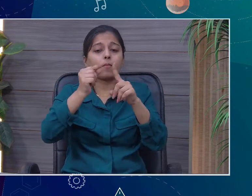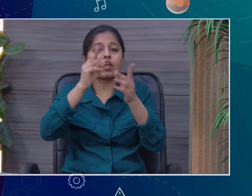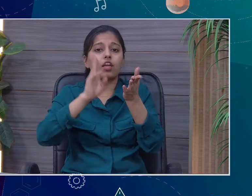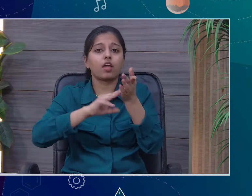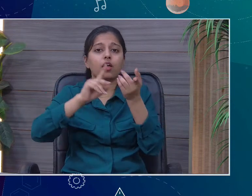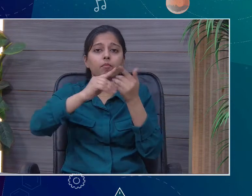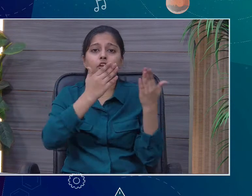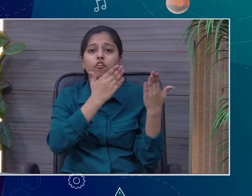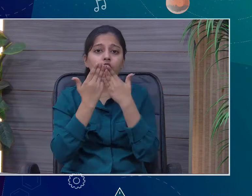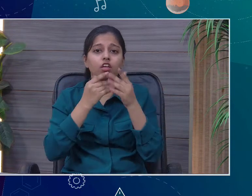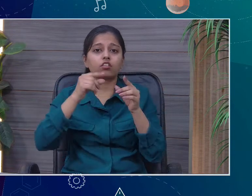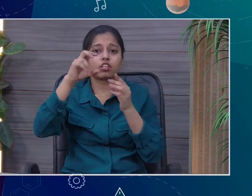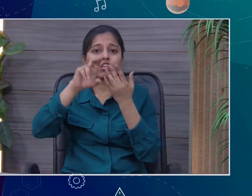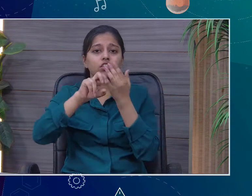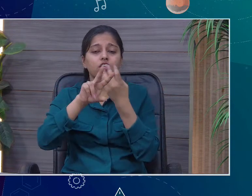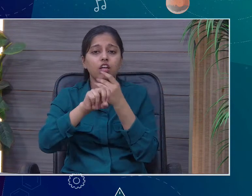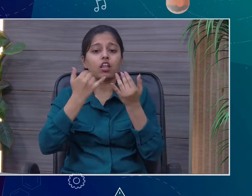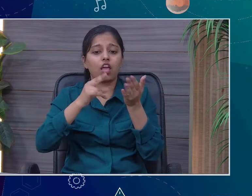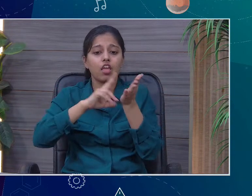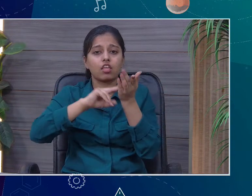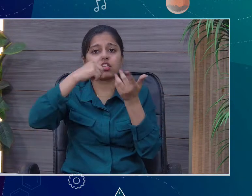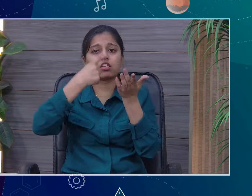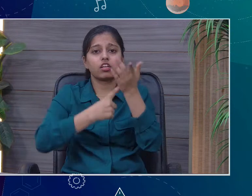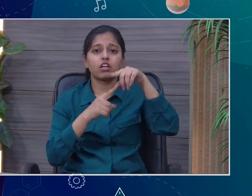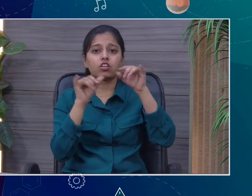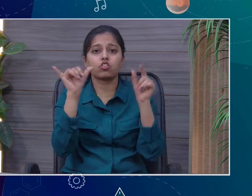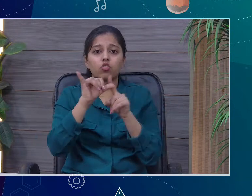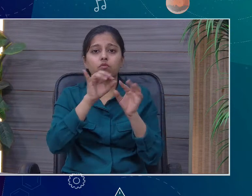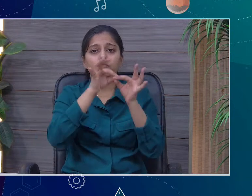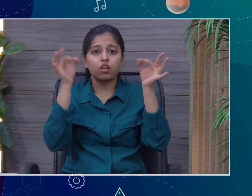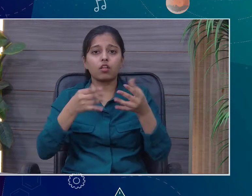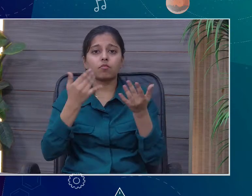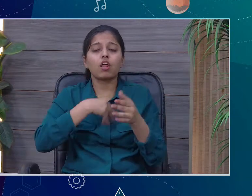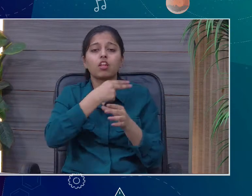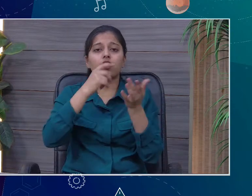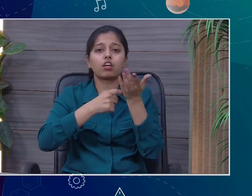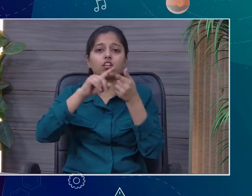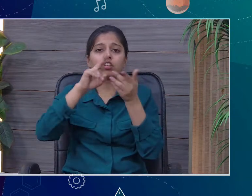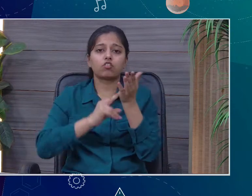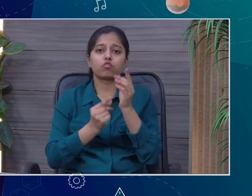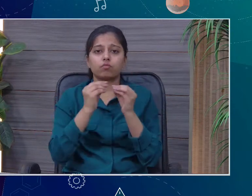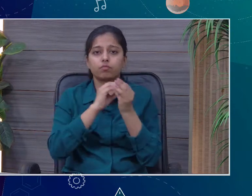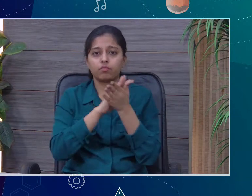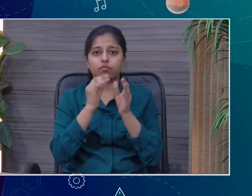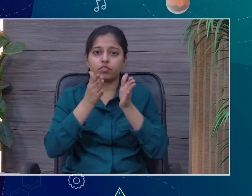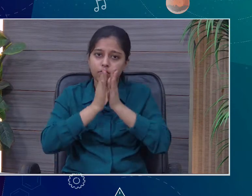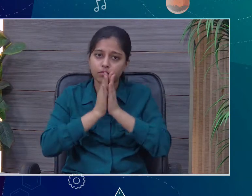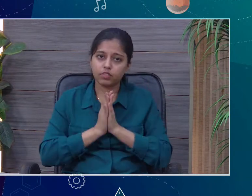PMeVIDYA channel and on our NCERT official YouTube channel. Me, Renu Bhatt, is signing off. Namaskar.